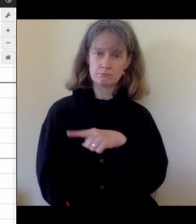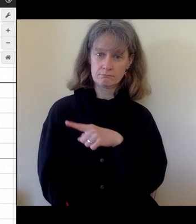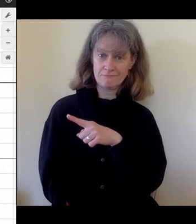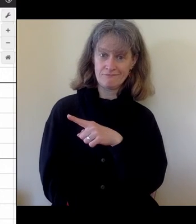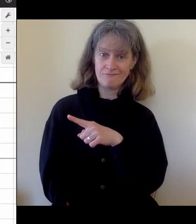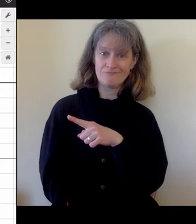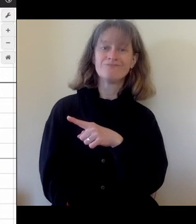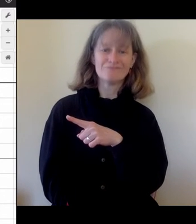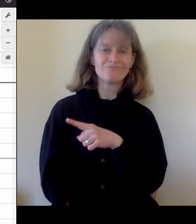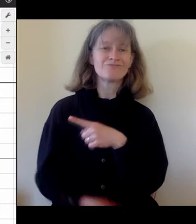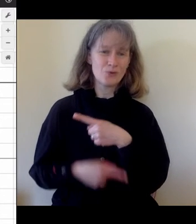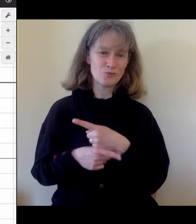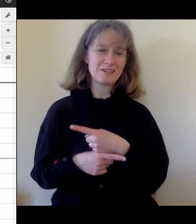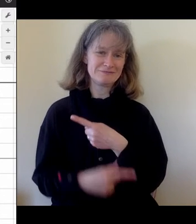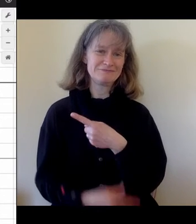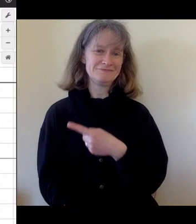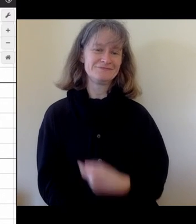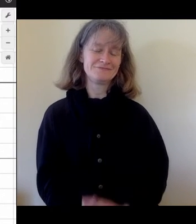which it is.